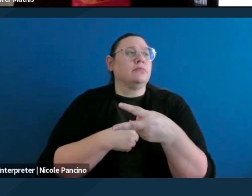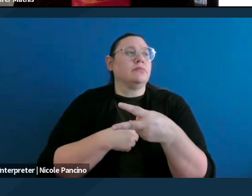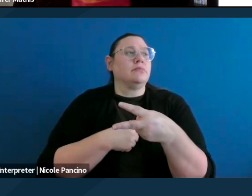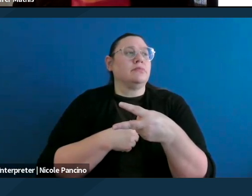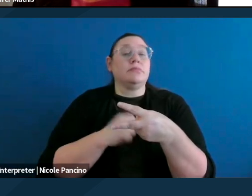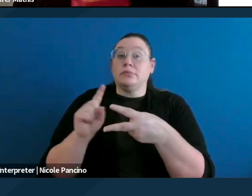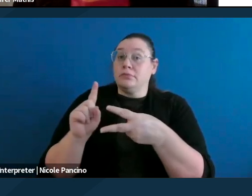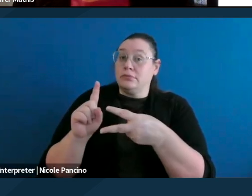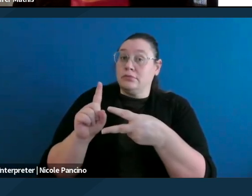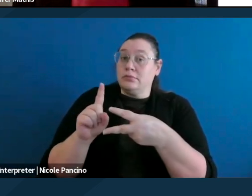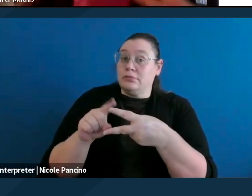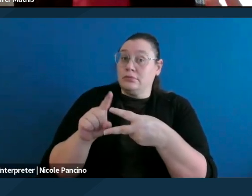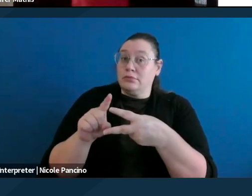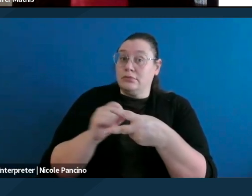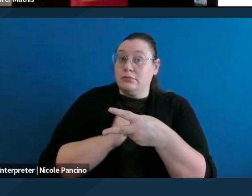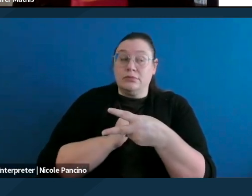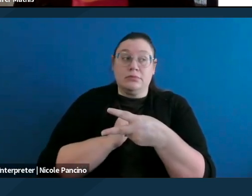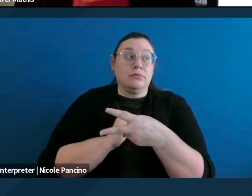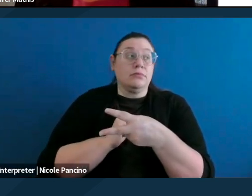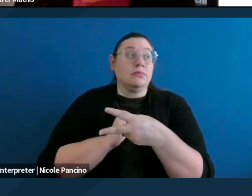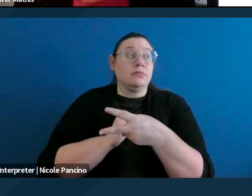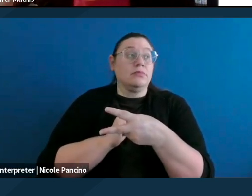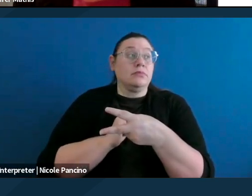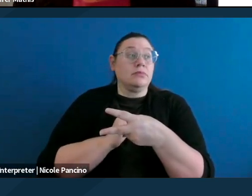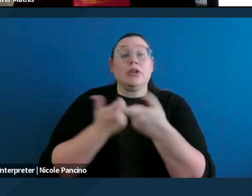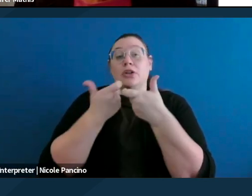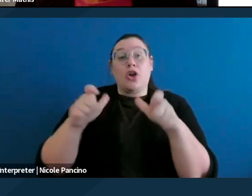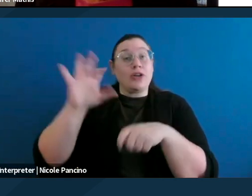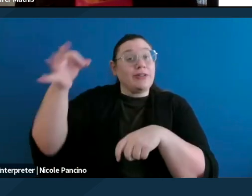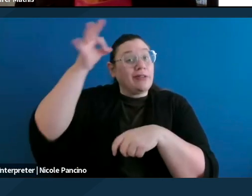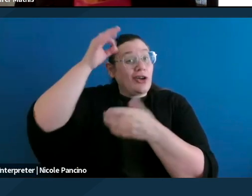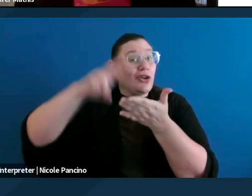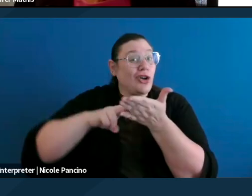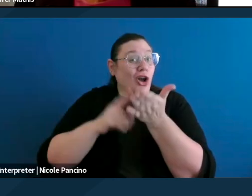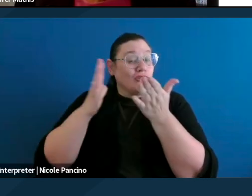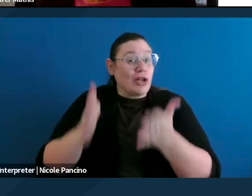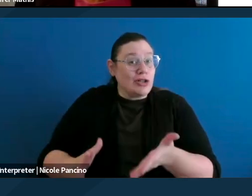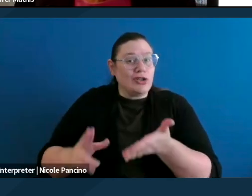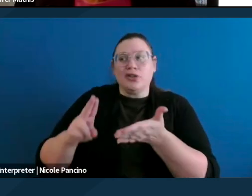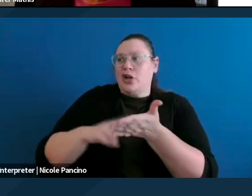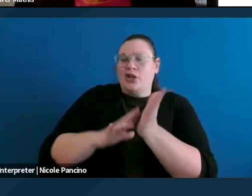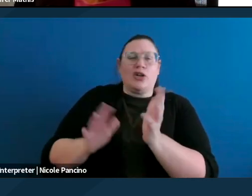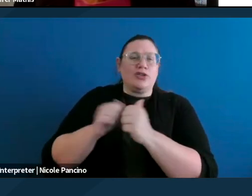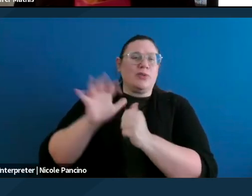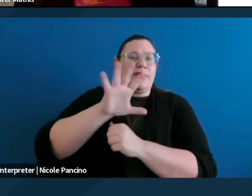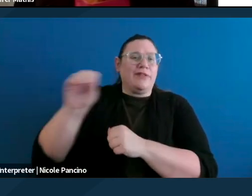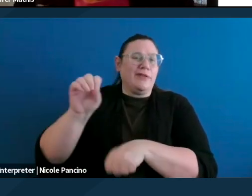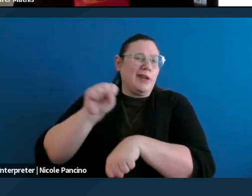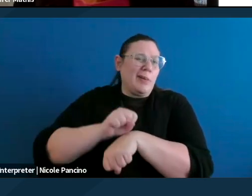of those was for large federal contractors, that is contractors with 50 employees or